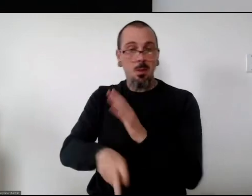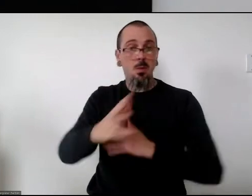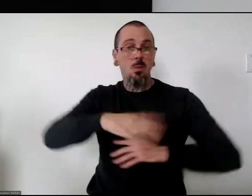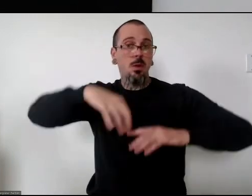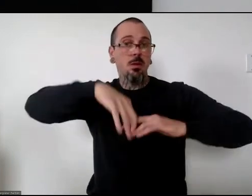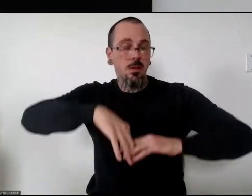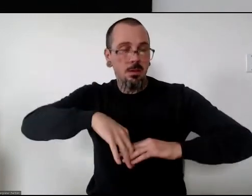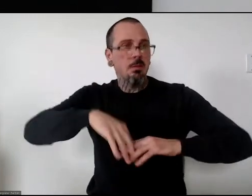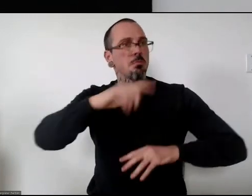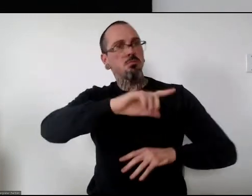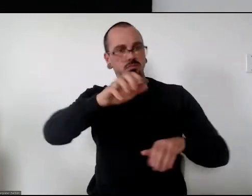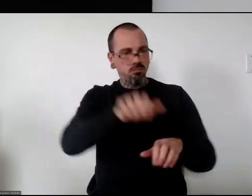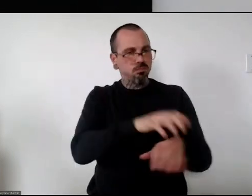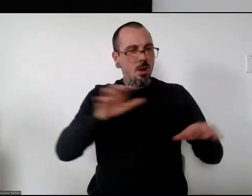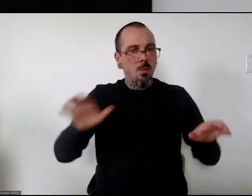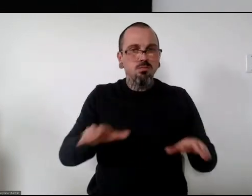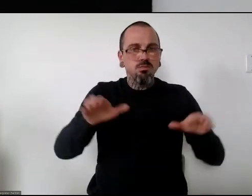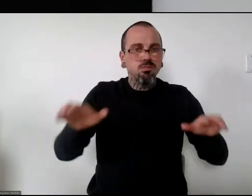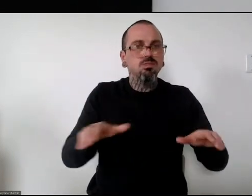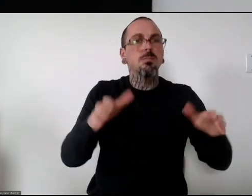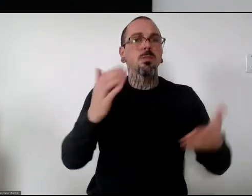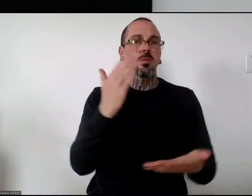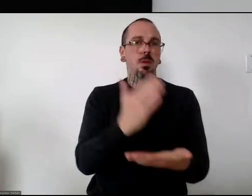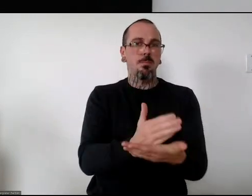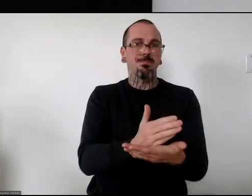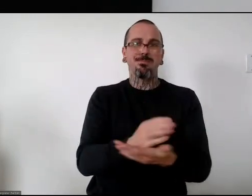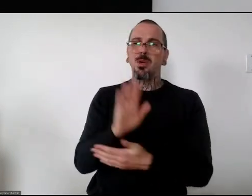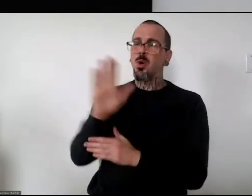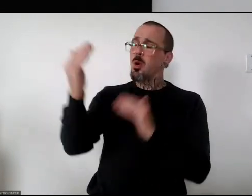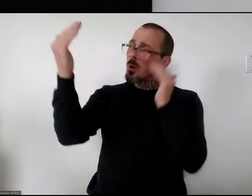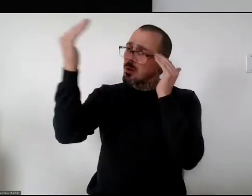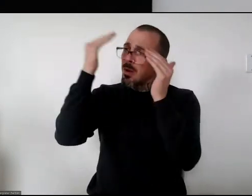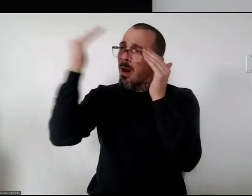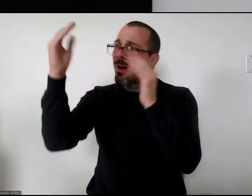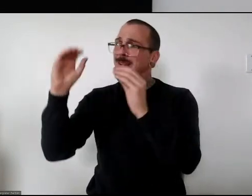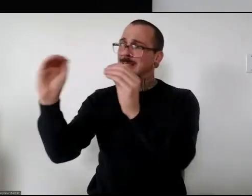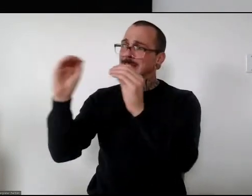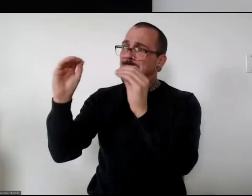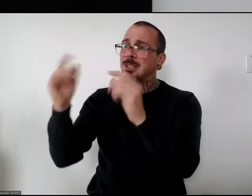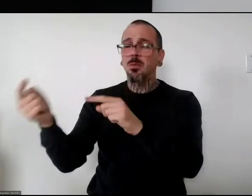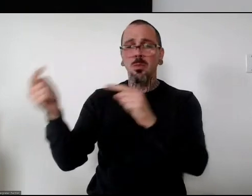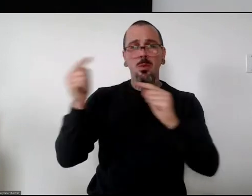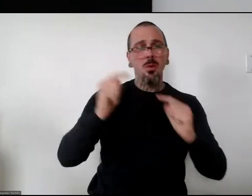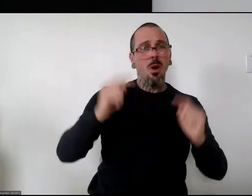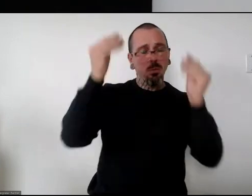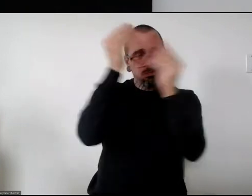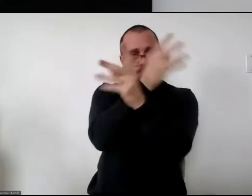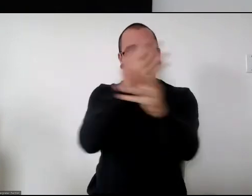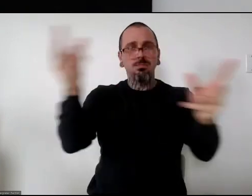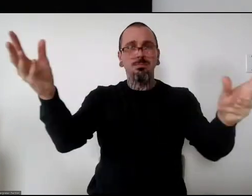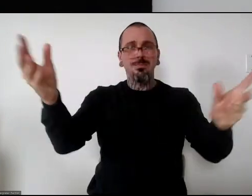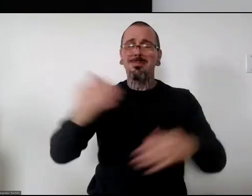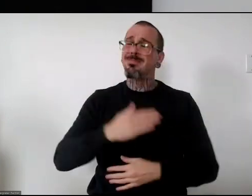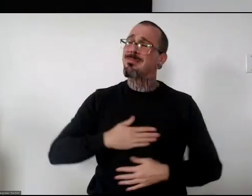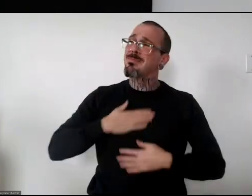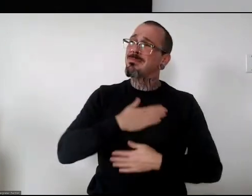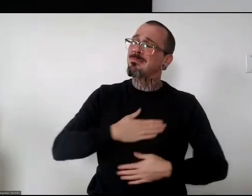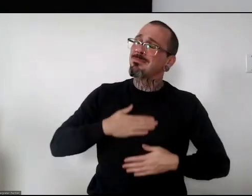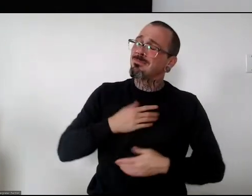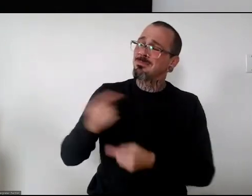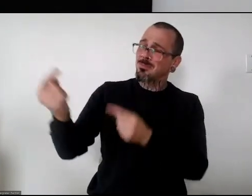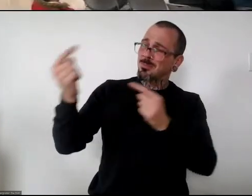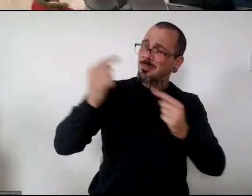down teachings and knowledge. And we're very pleased that Marjorie could join us today to share an opening prayer.